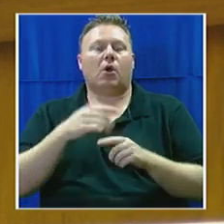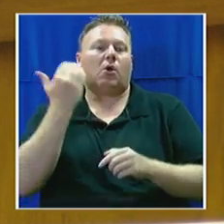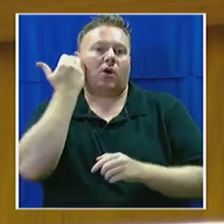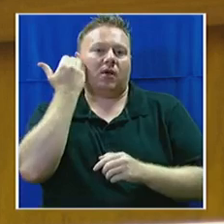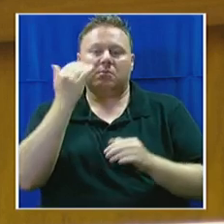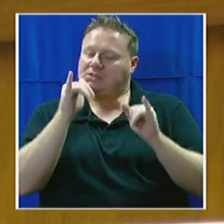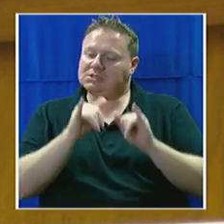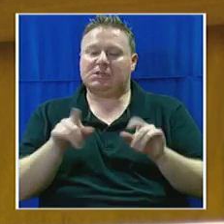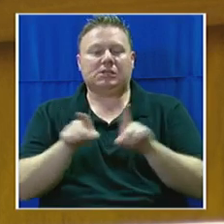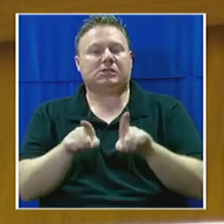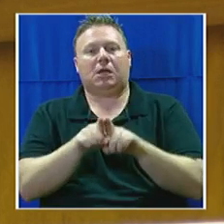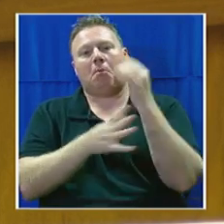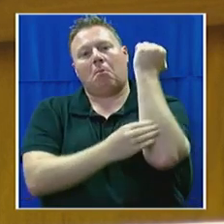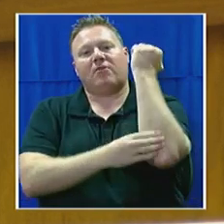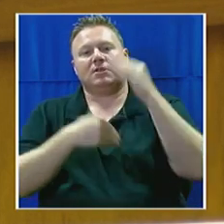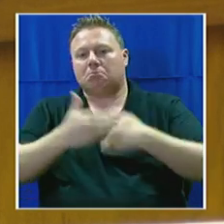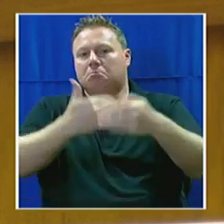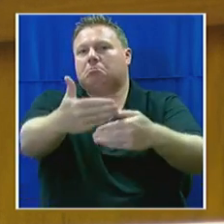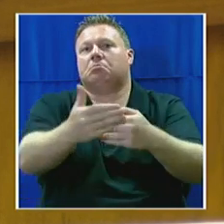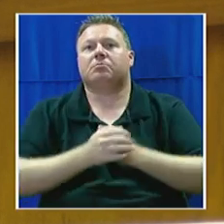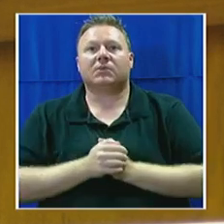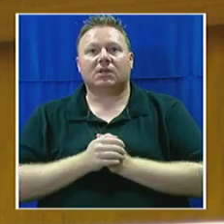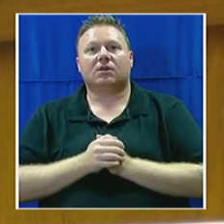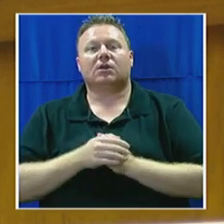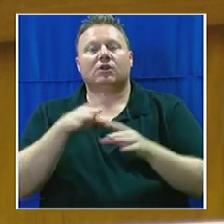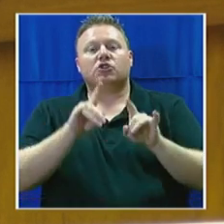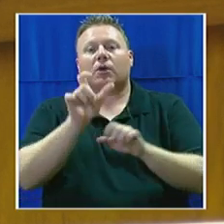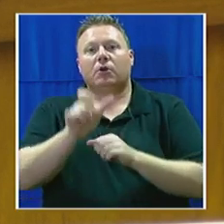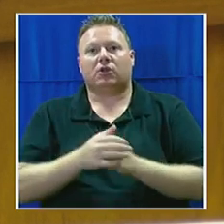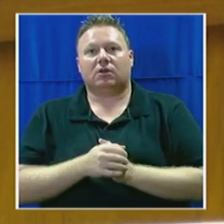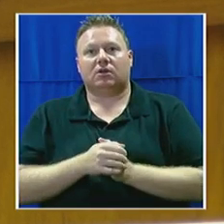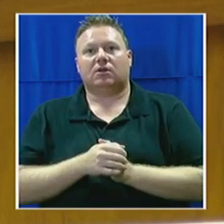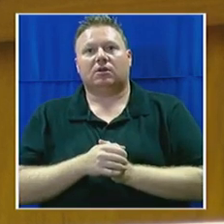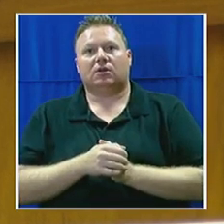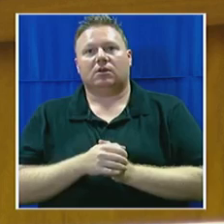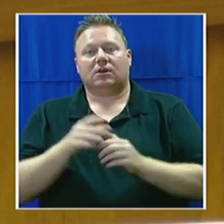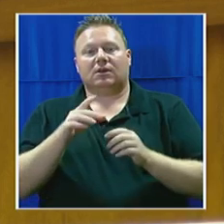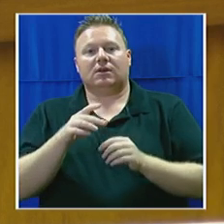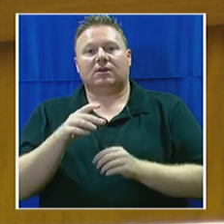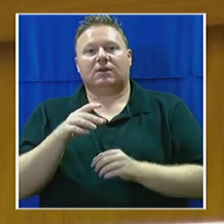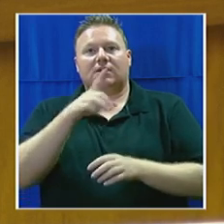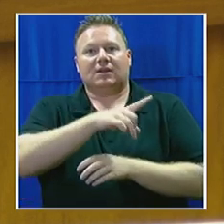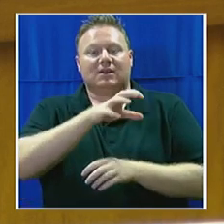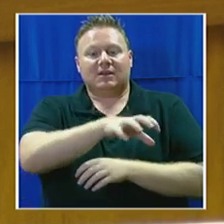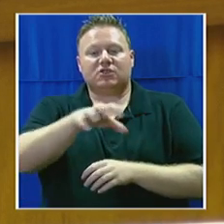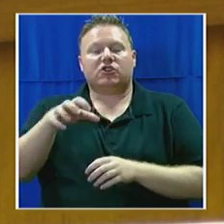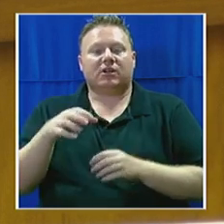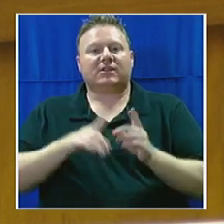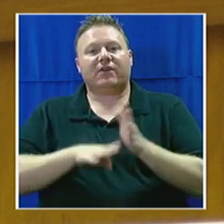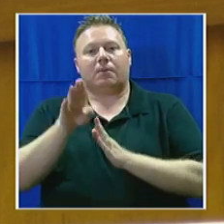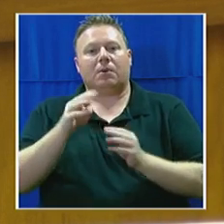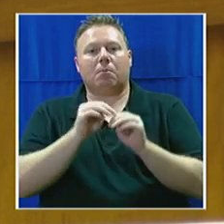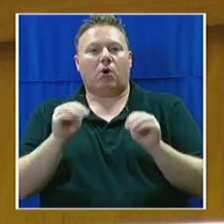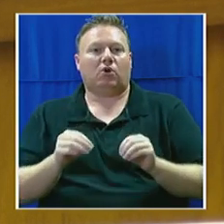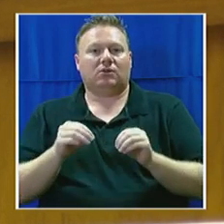in absolute poverty. Chairperson, the talk about district development model is hot air. That is why the